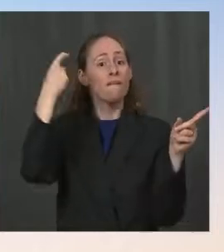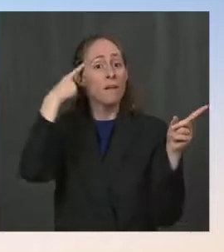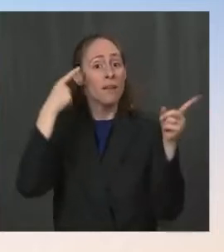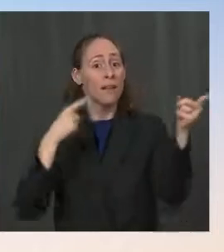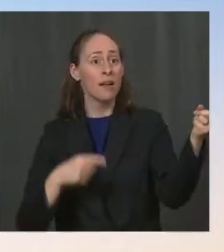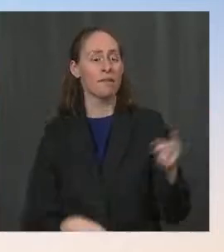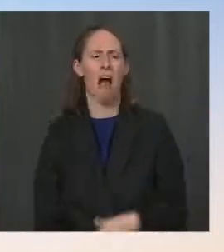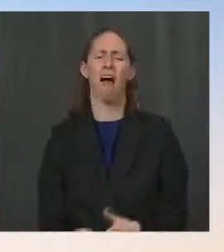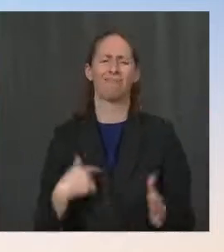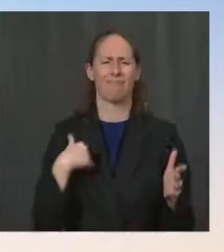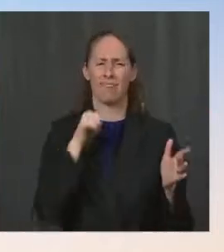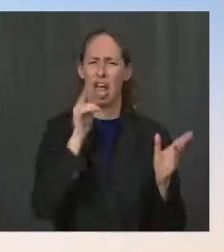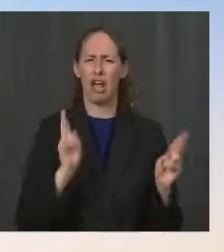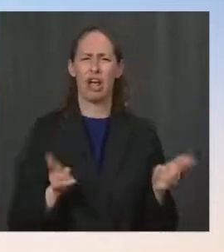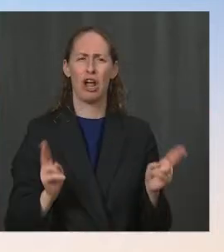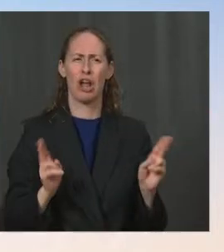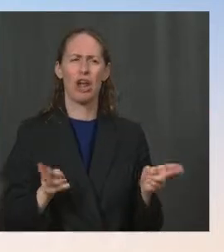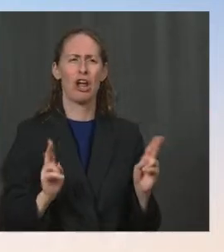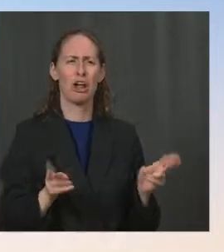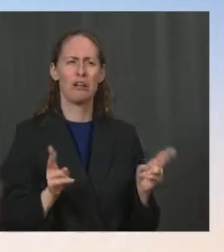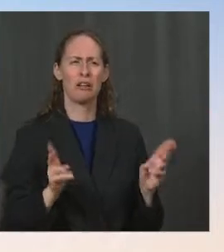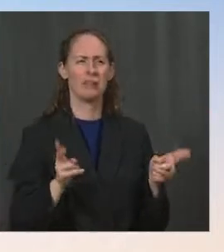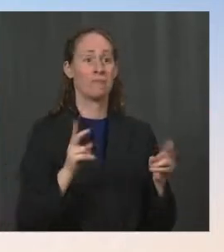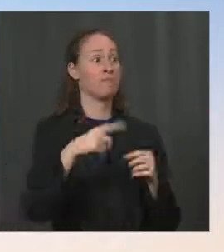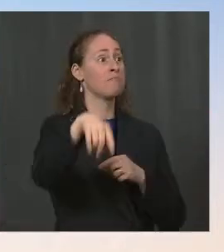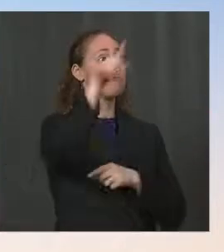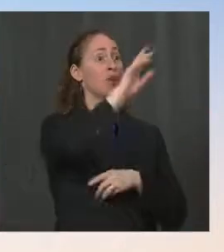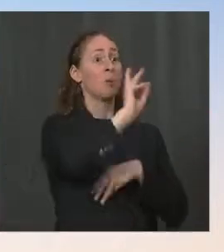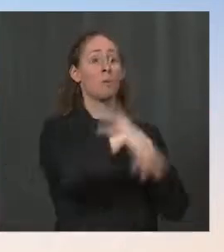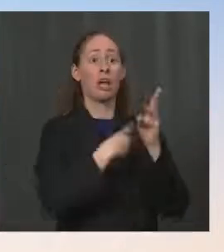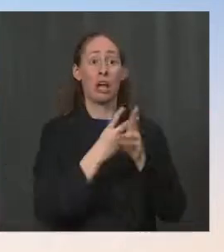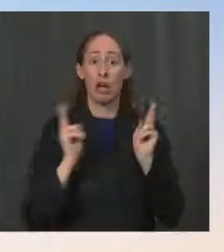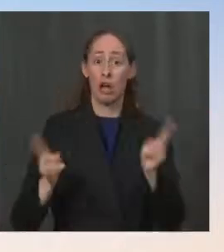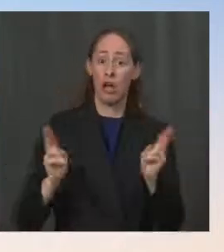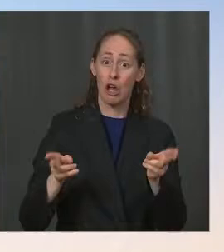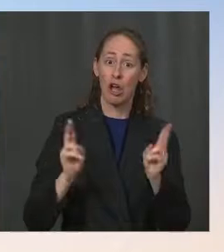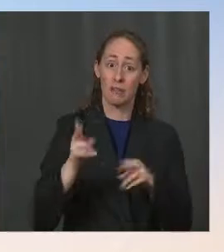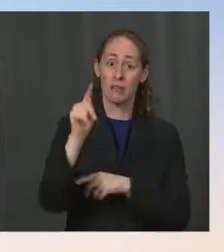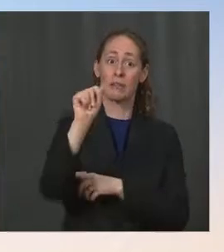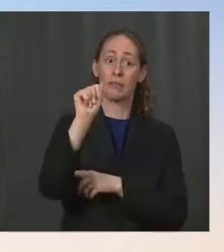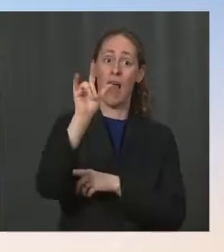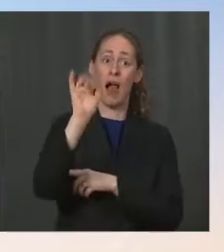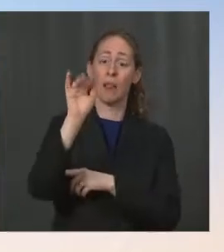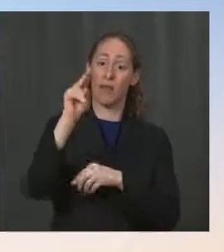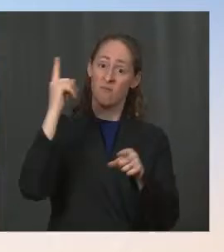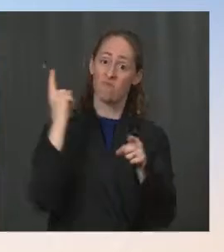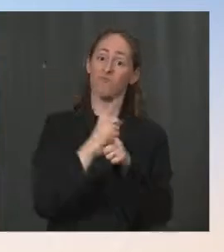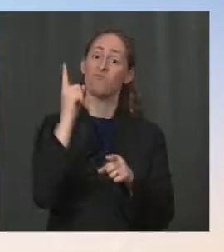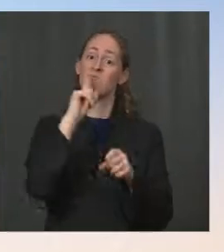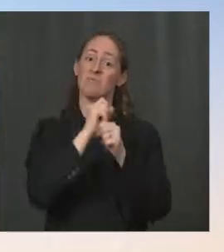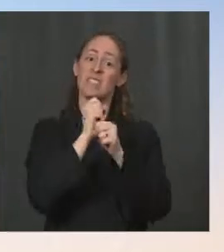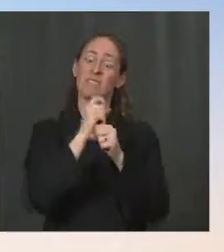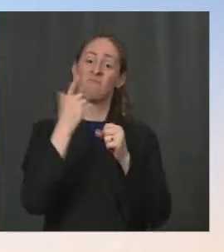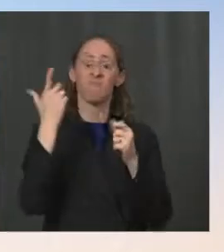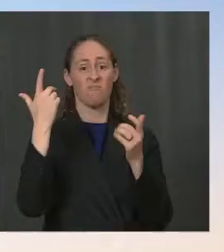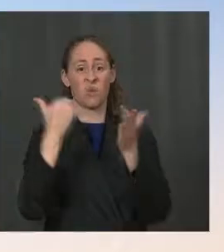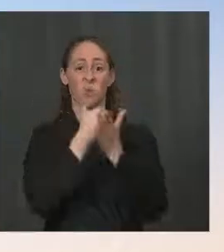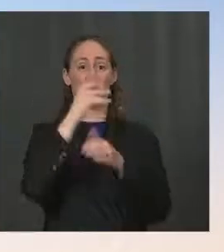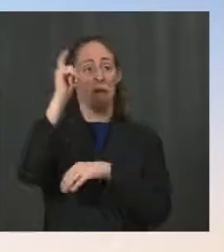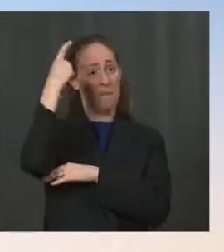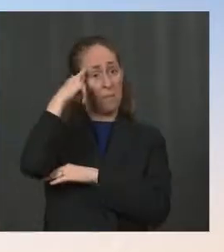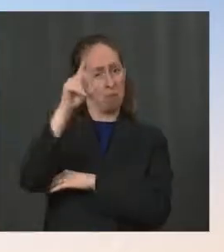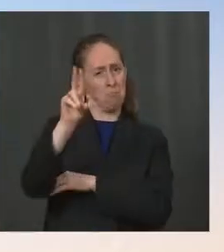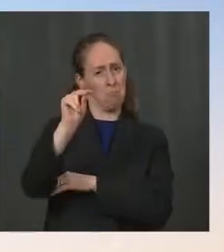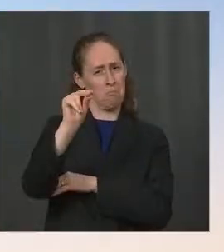we've spoken with around the world. It will be very dependent on their behavior and whether they deliver on what the expectations are of the global community. And then